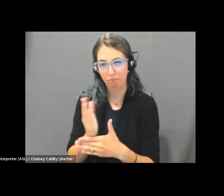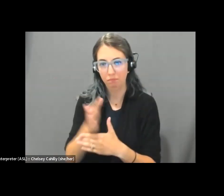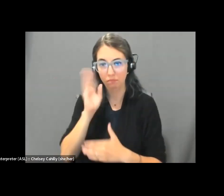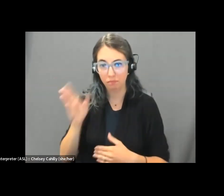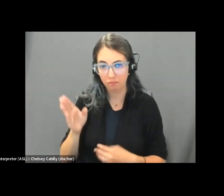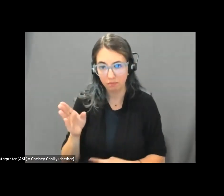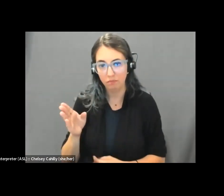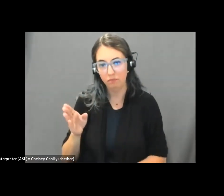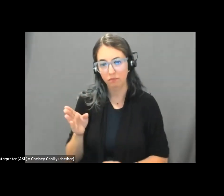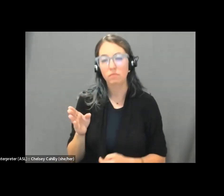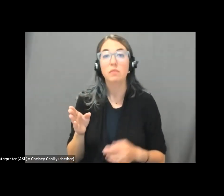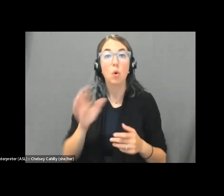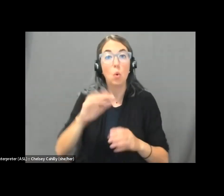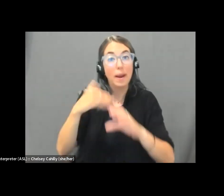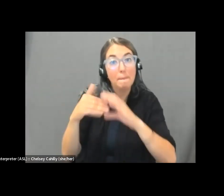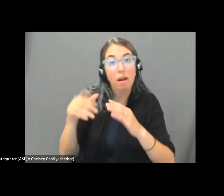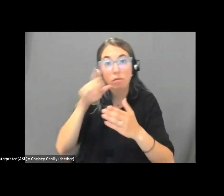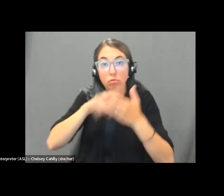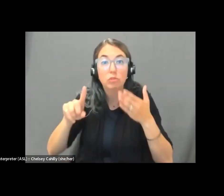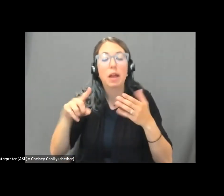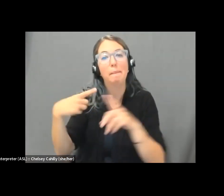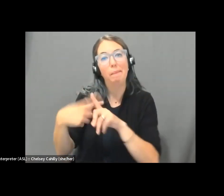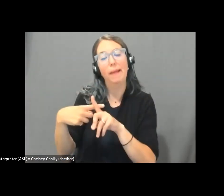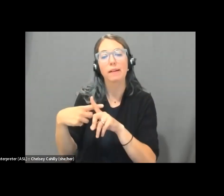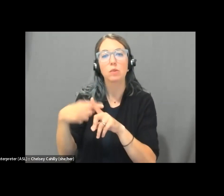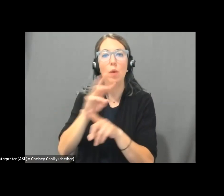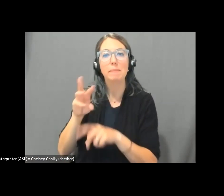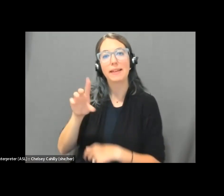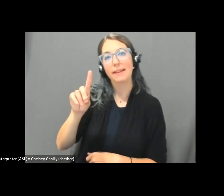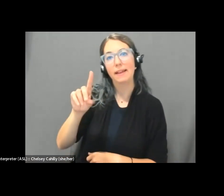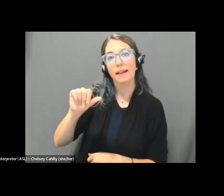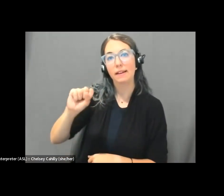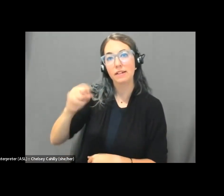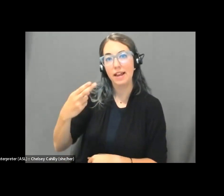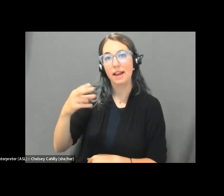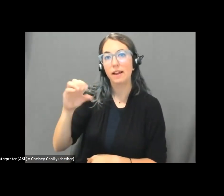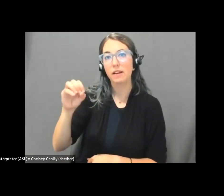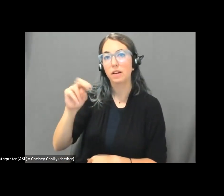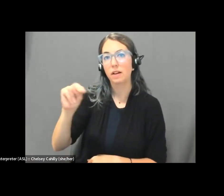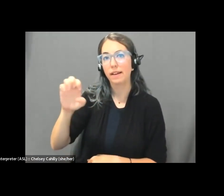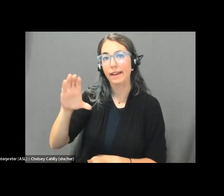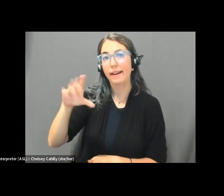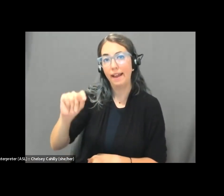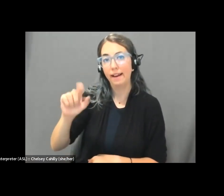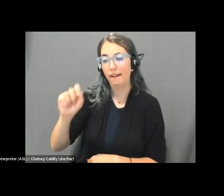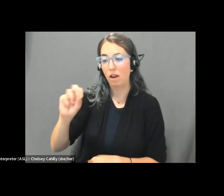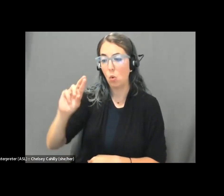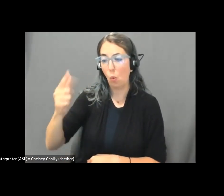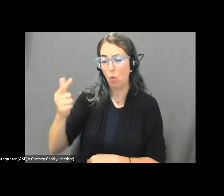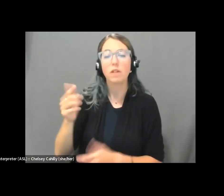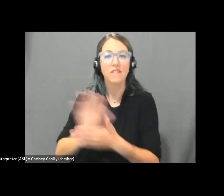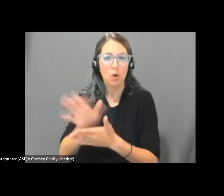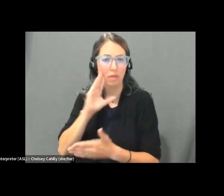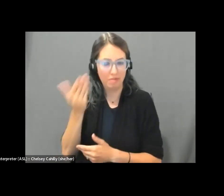them on your email and on our dashconnect.org site. Meanwhile, it looks like our next question